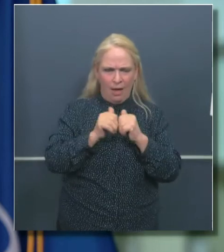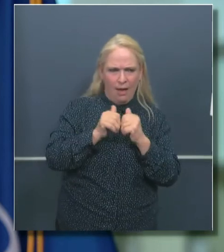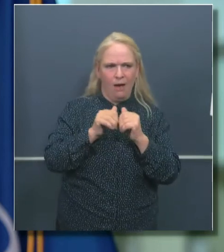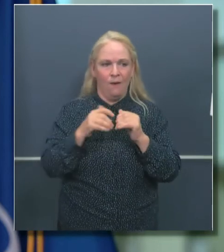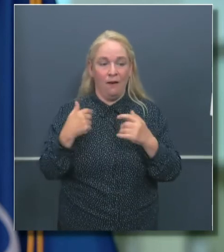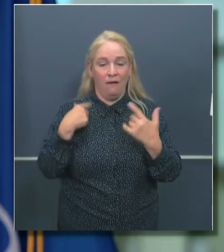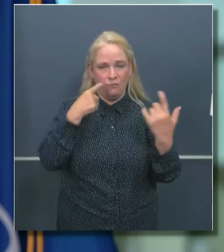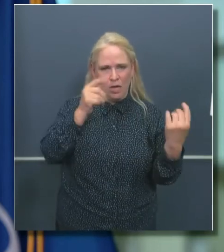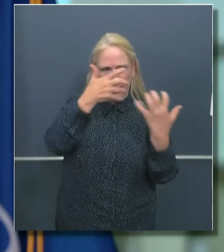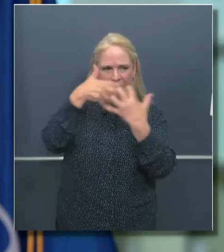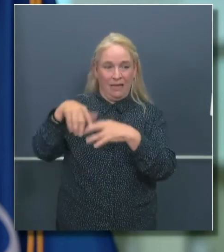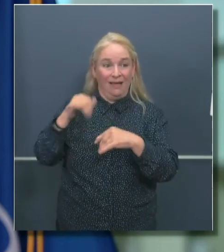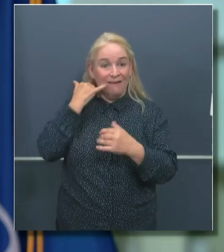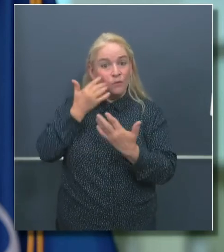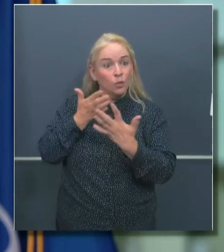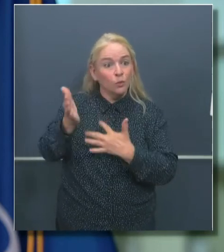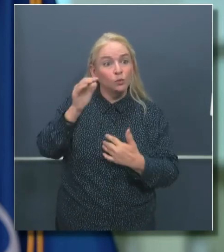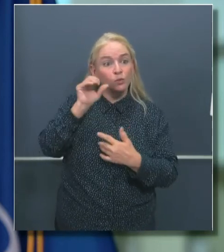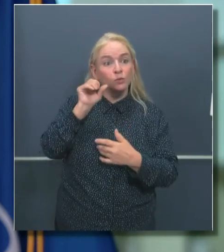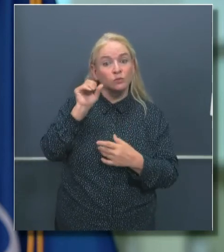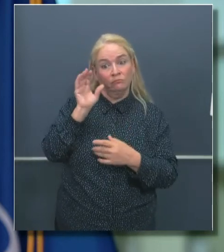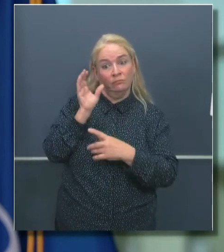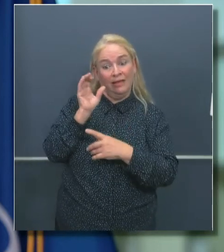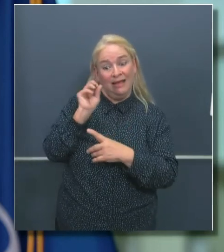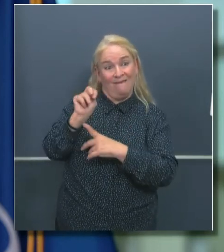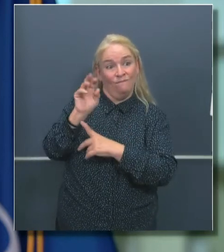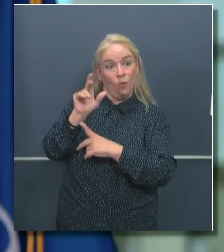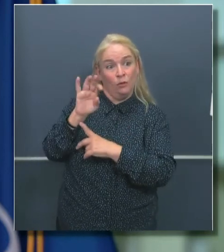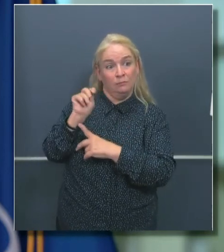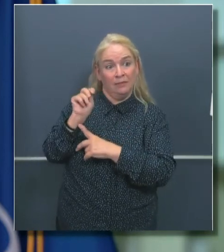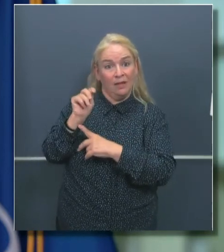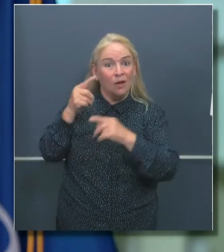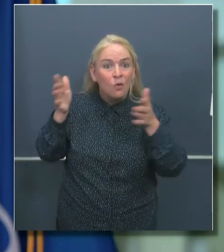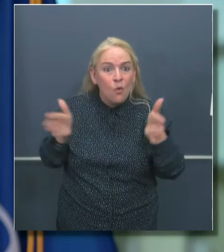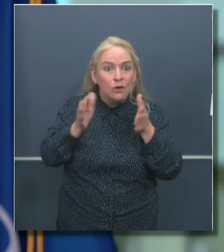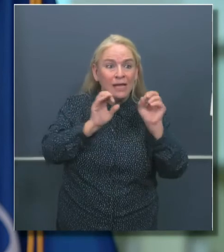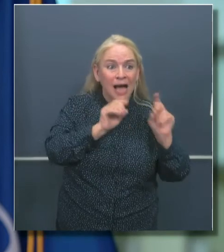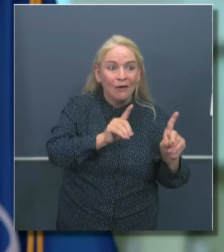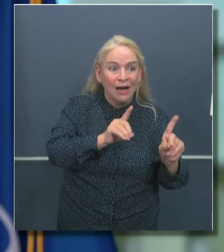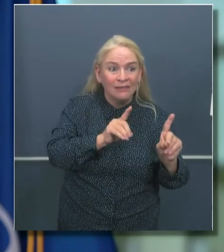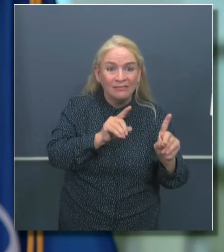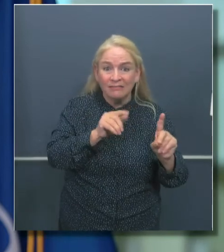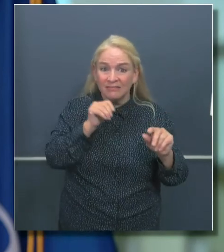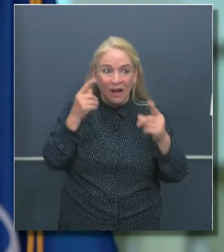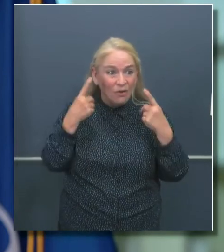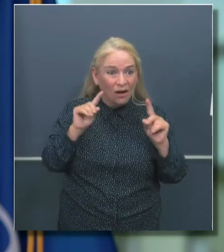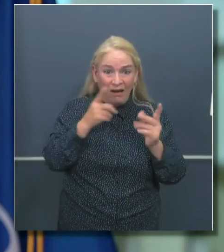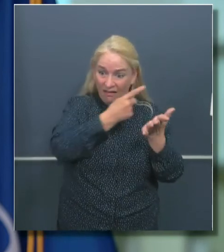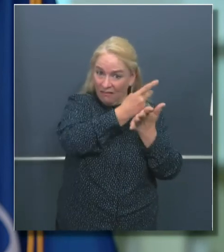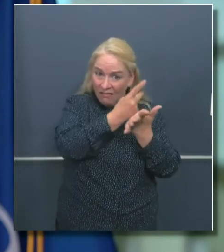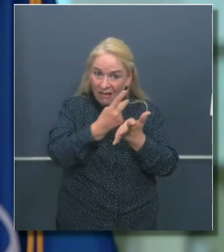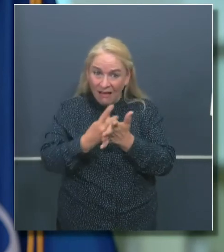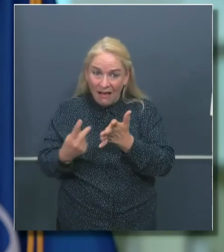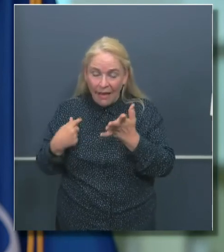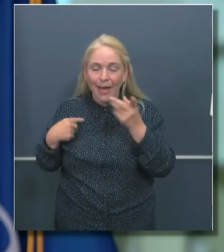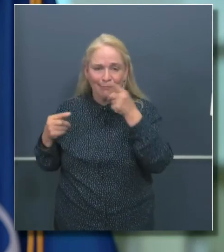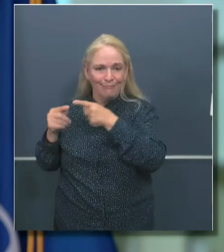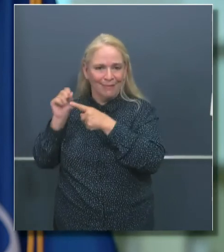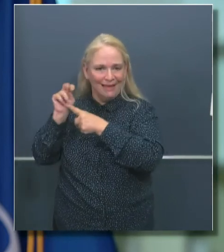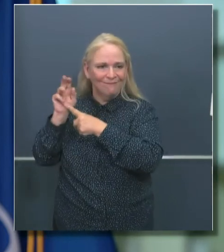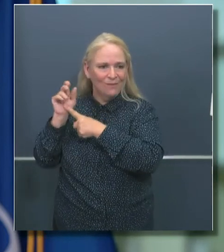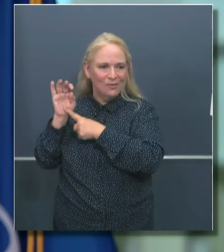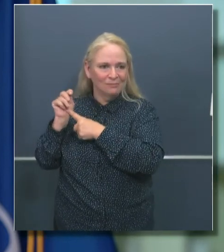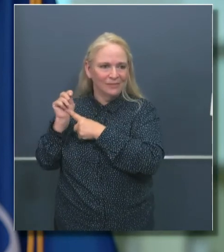enforce them through encouragement and education, we'll have to lean in a little bit more to further the cause